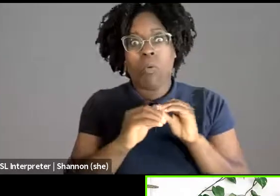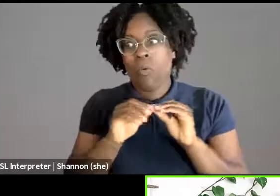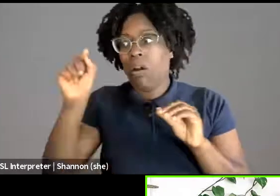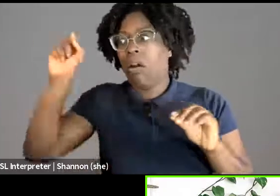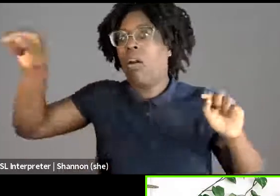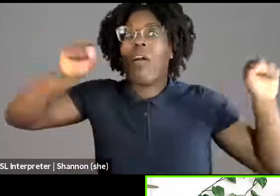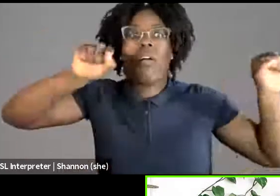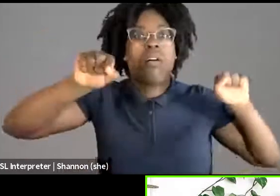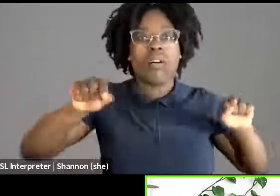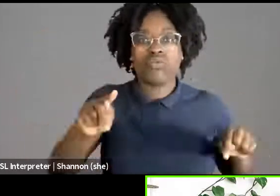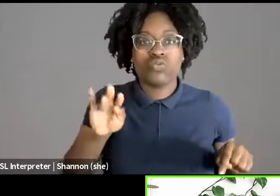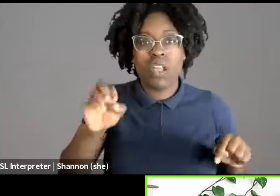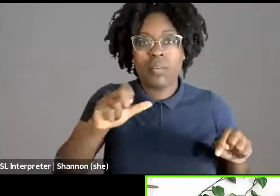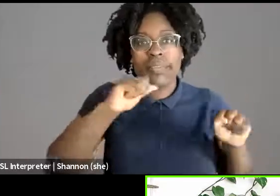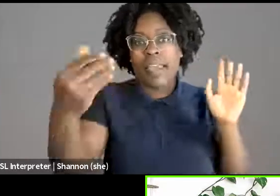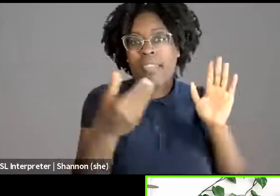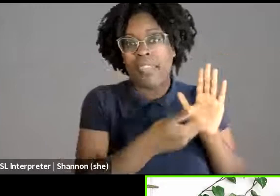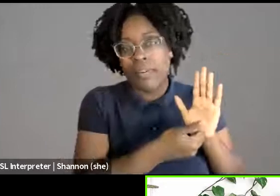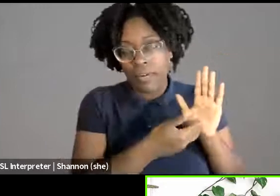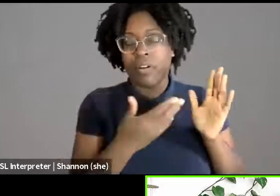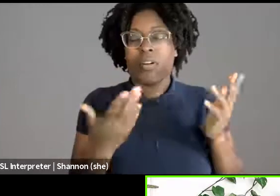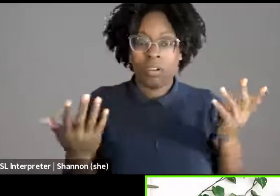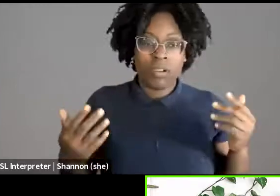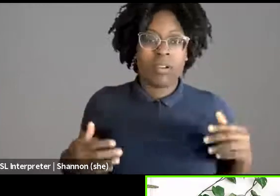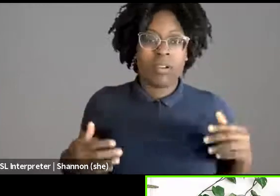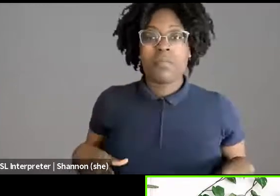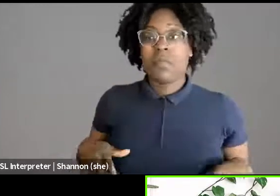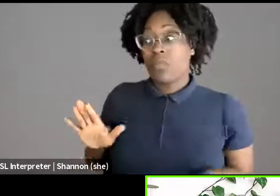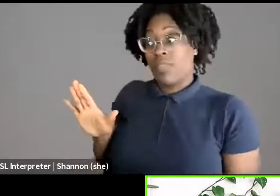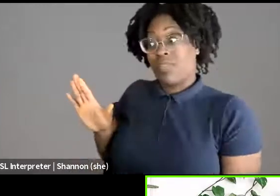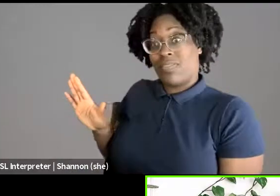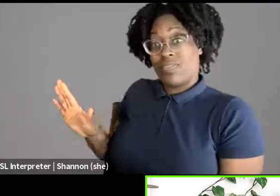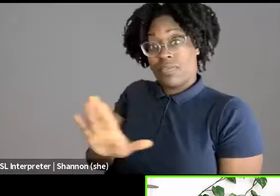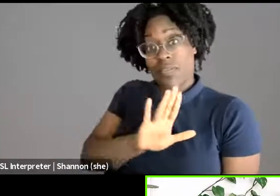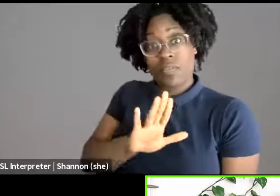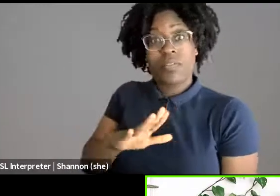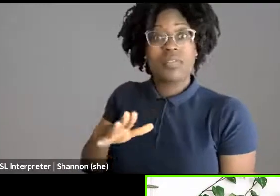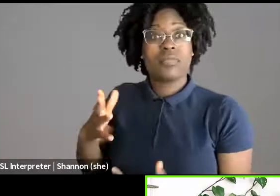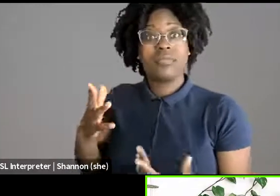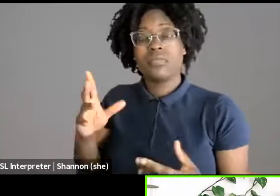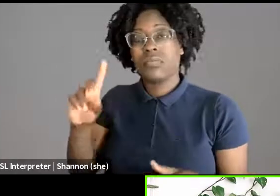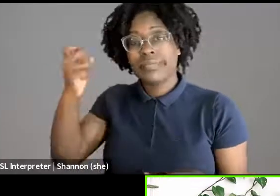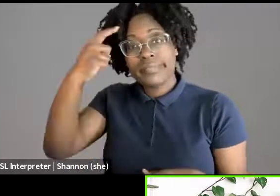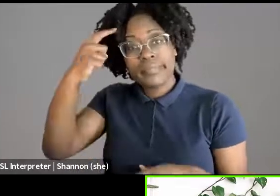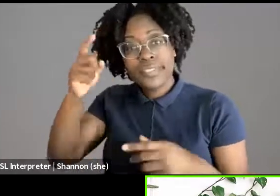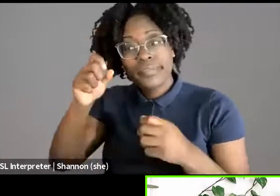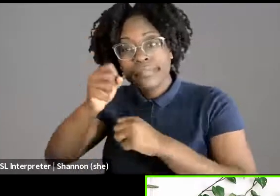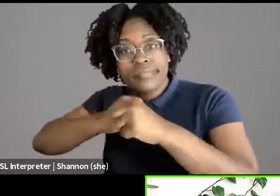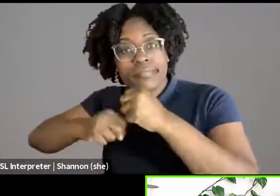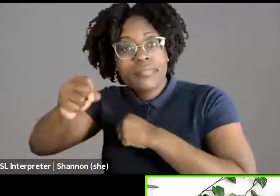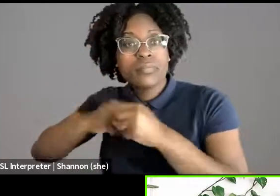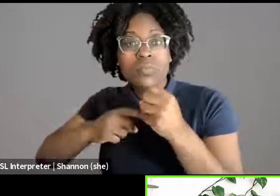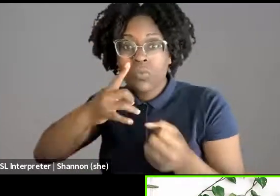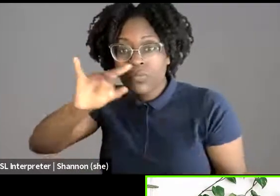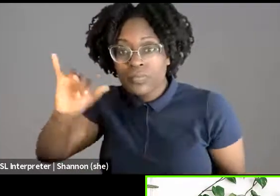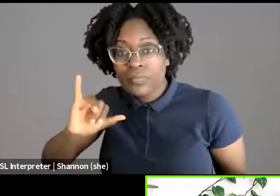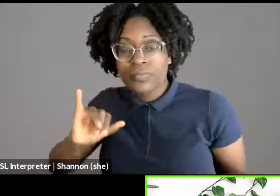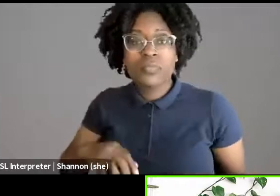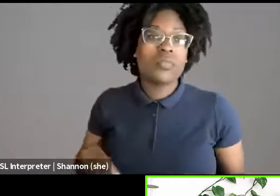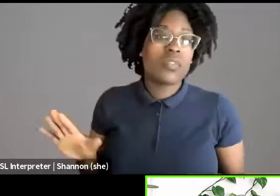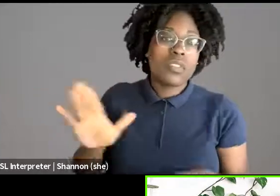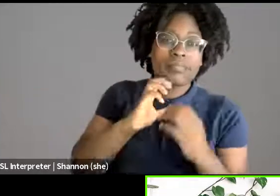cultures, cosmologies, values, governance structures. We knew that in order to do this